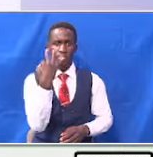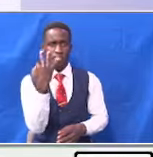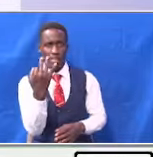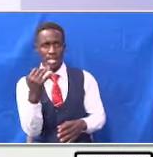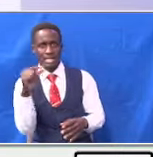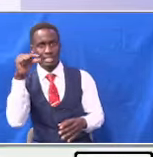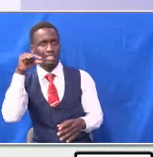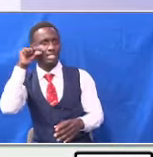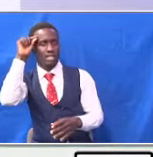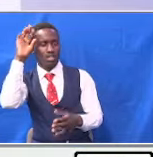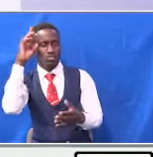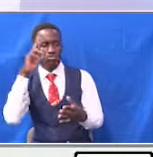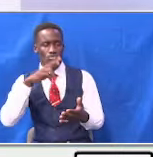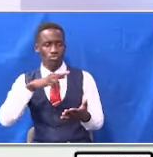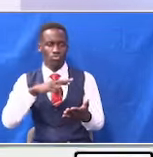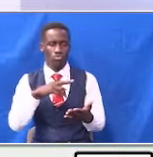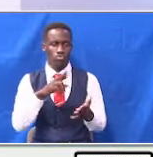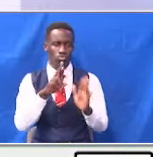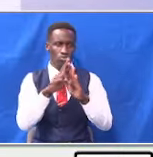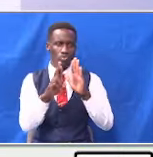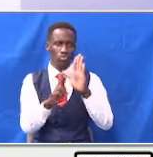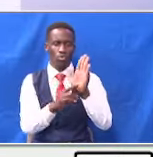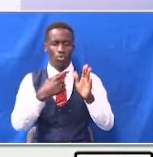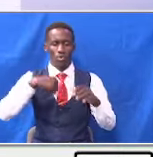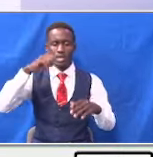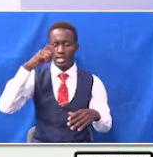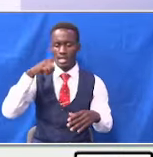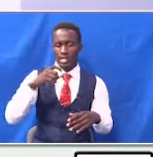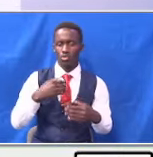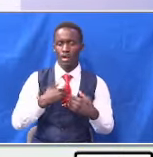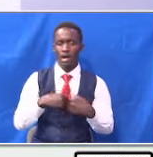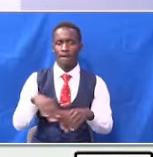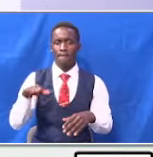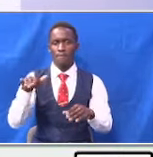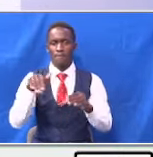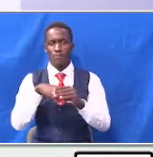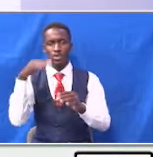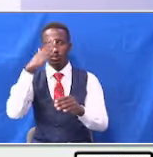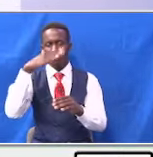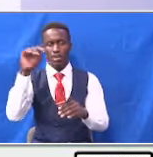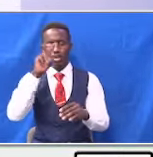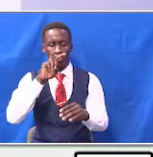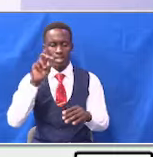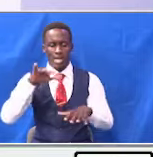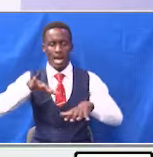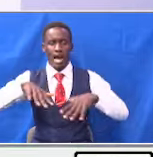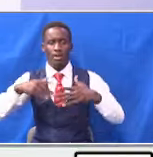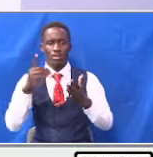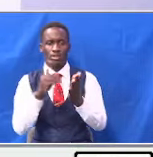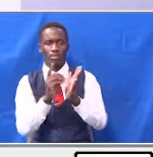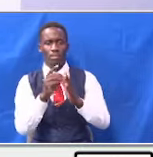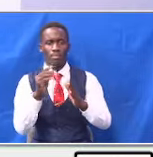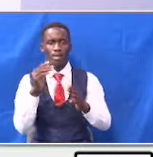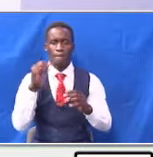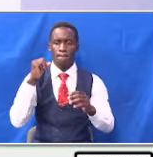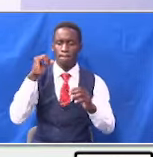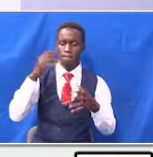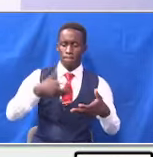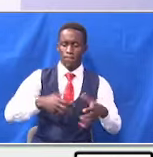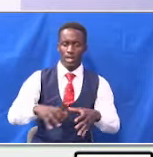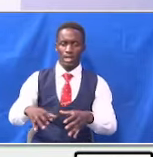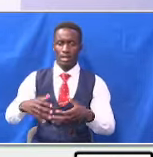hear too much about it. We should have parliamentarians look at how they can help to work with political party systems to bring women